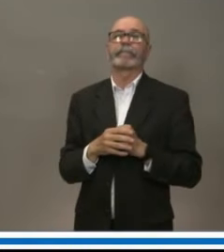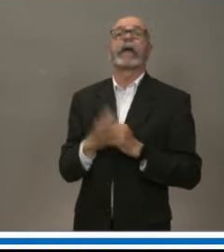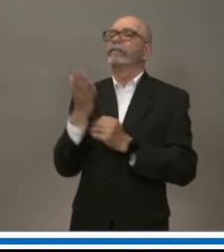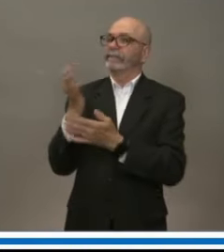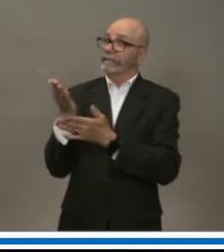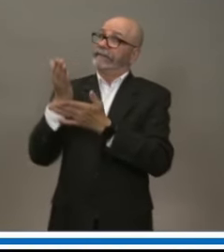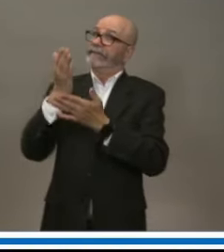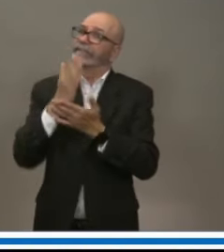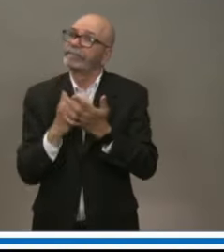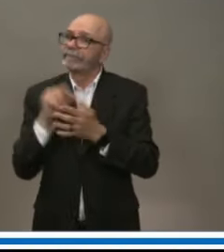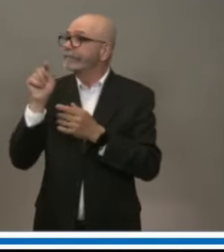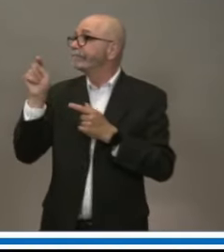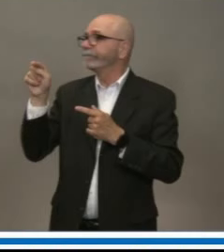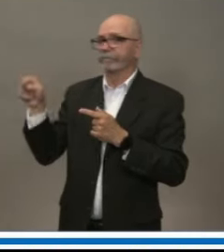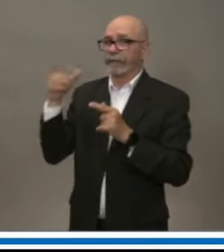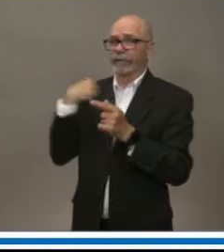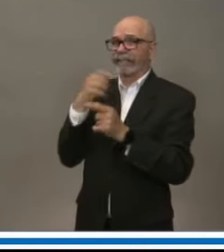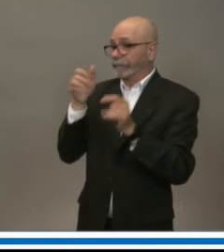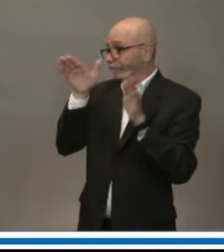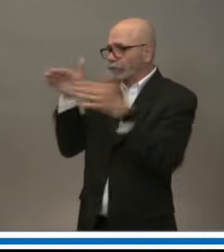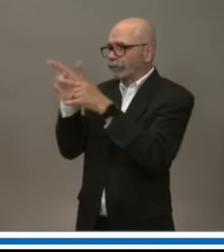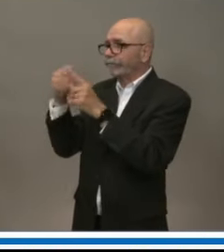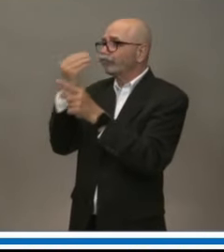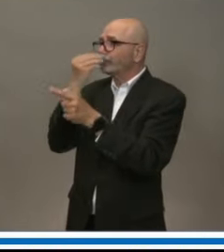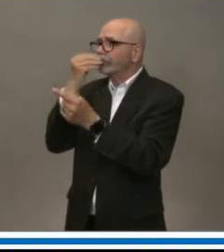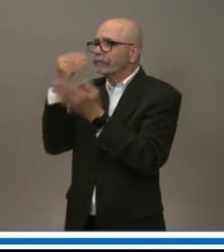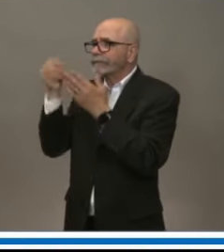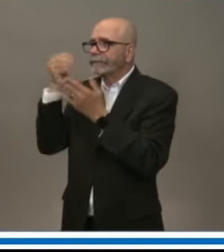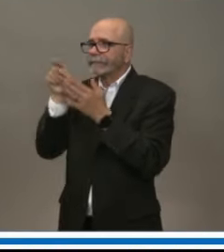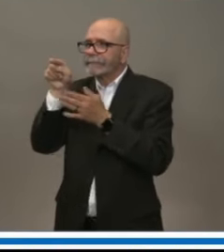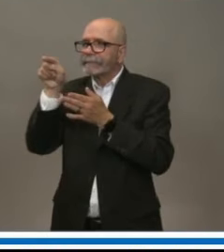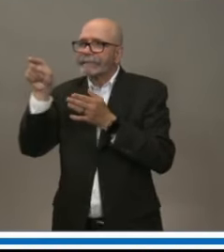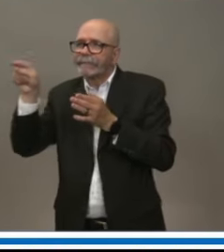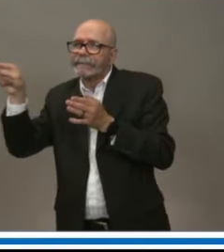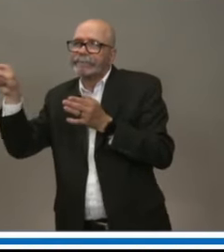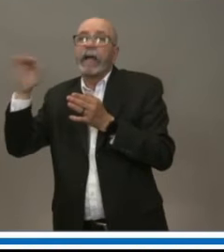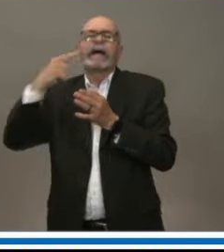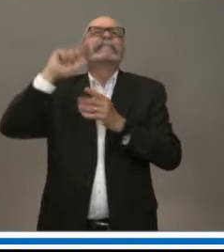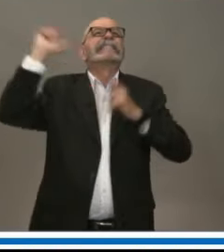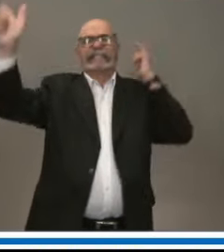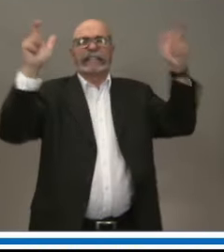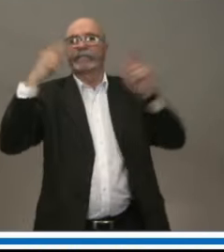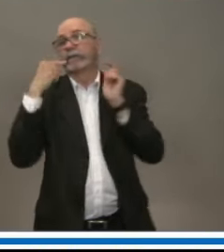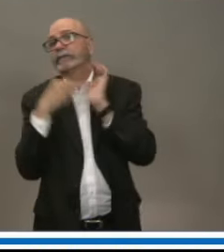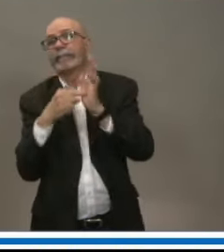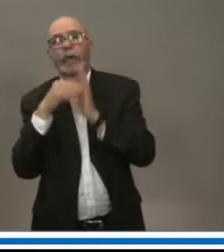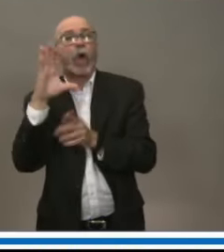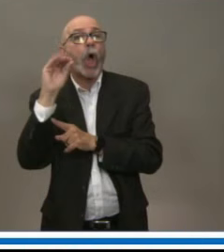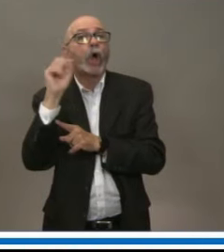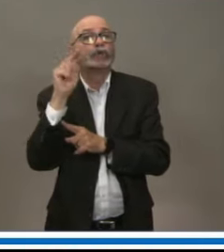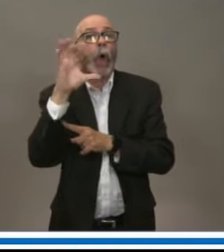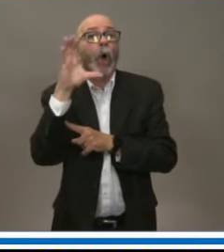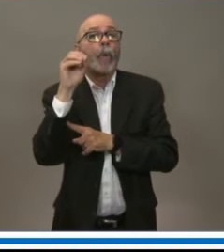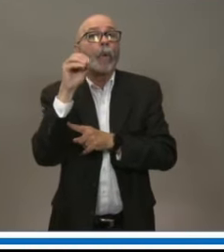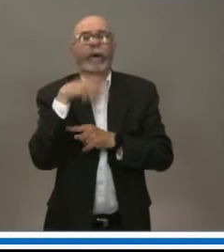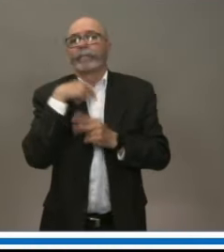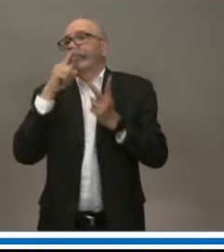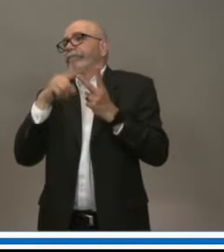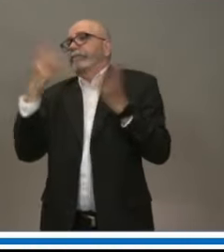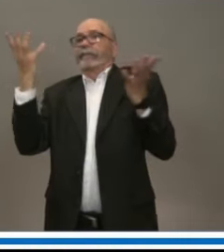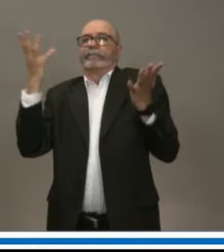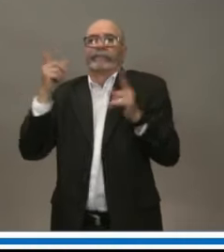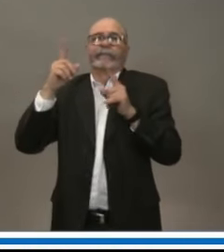grocery stores and the big box stores to making sure that they are serving people in a safe manner, and I think